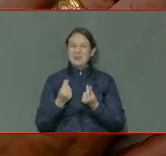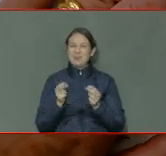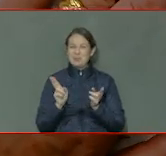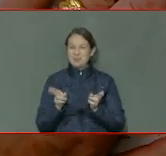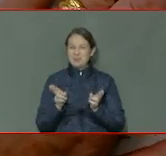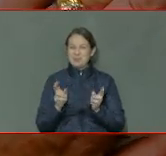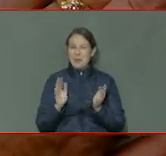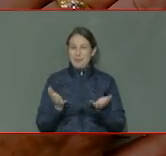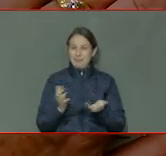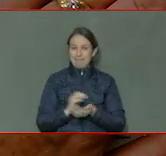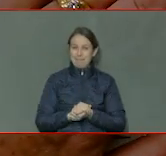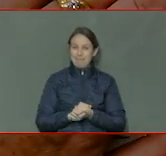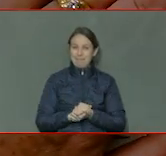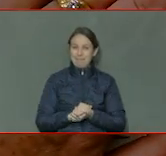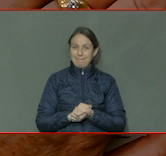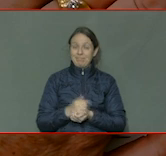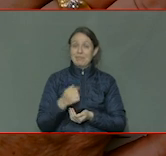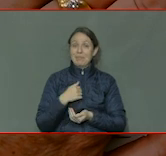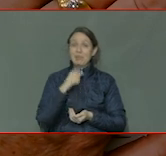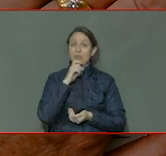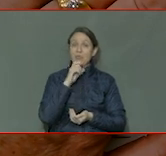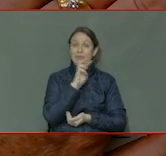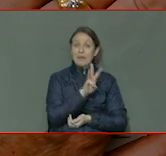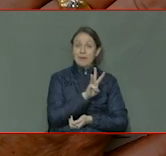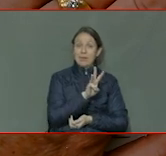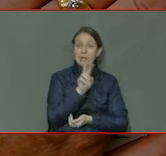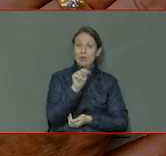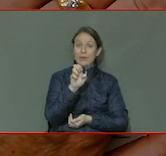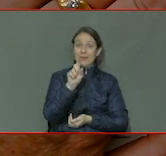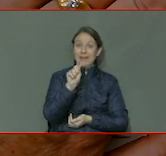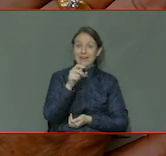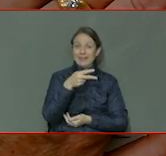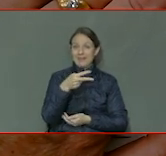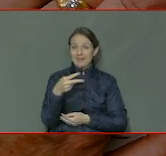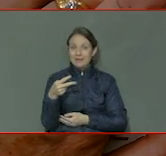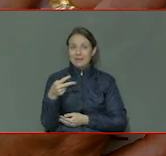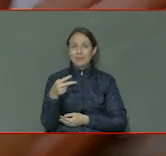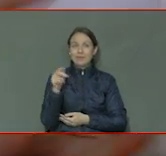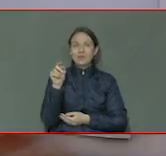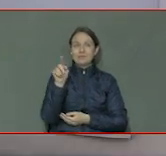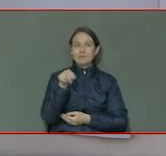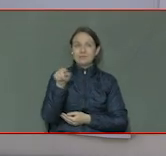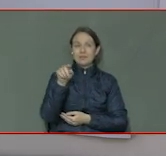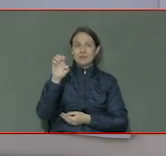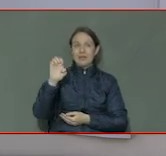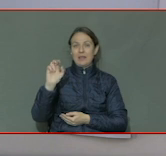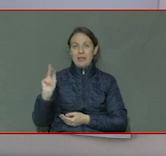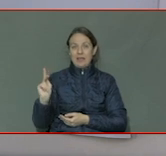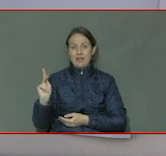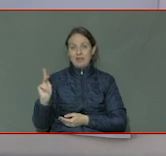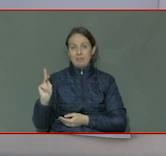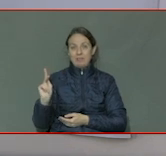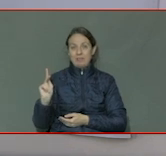this instance, I'm going to use W net equals delta EK. I'm not going